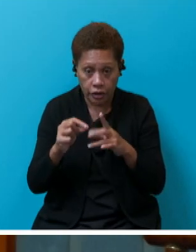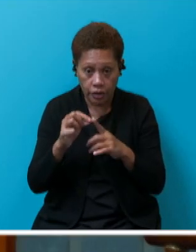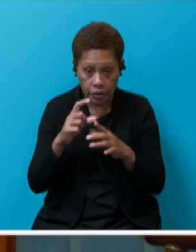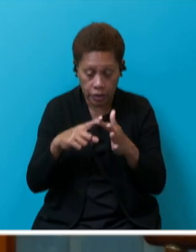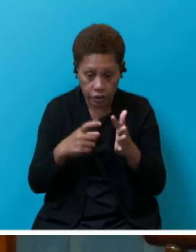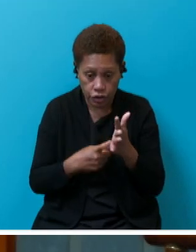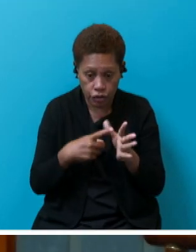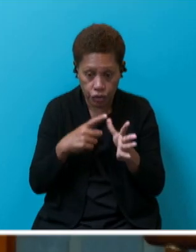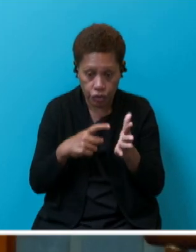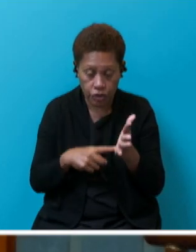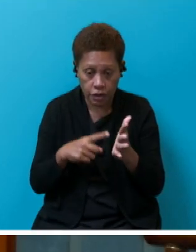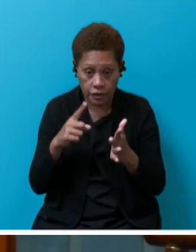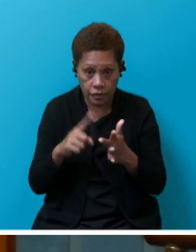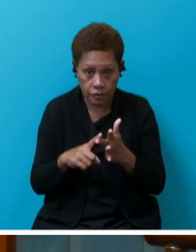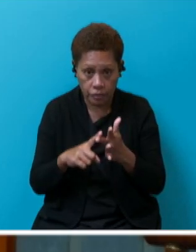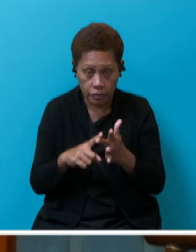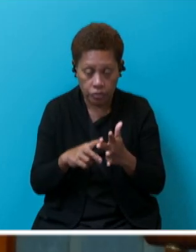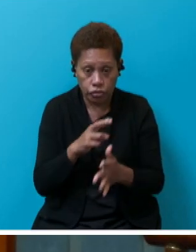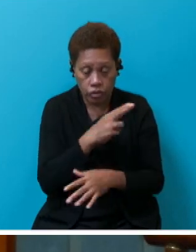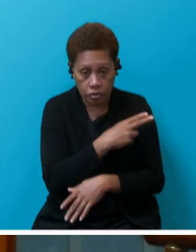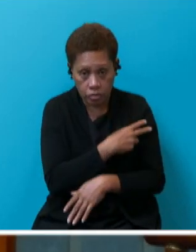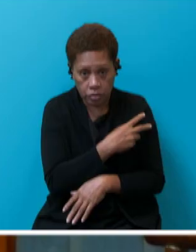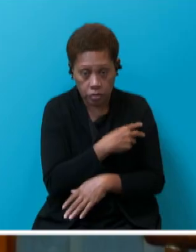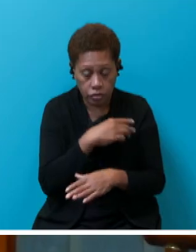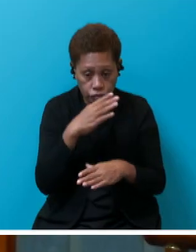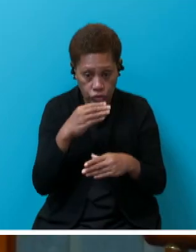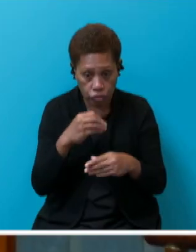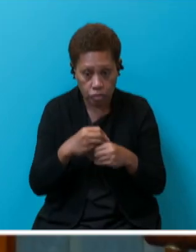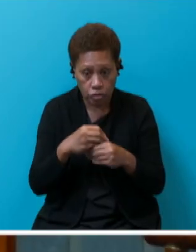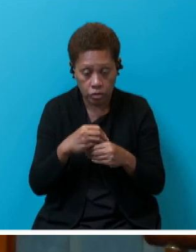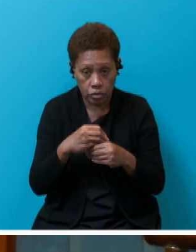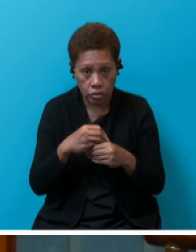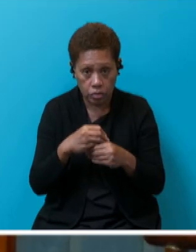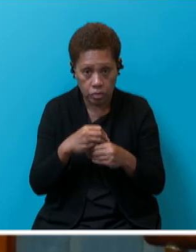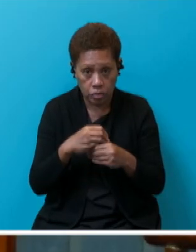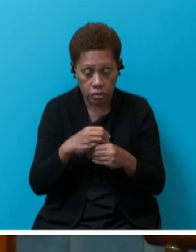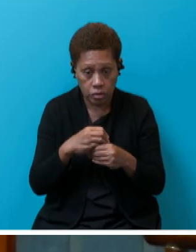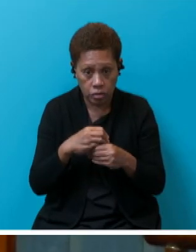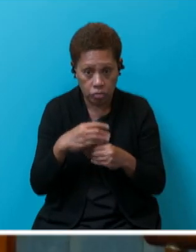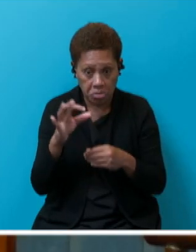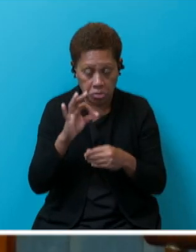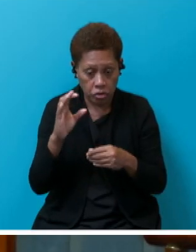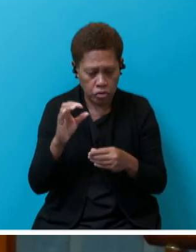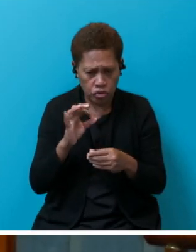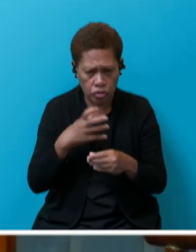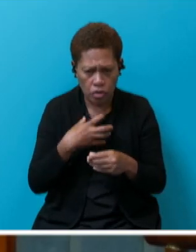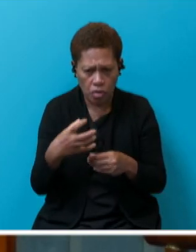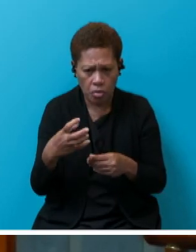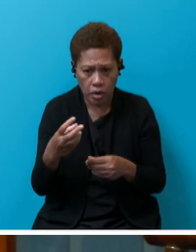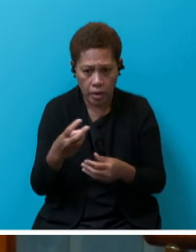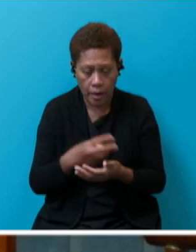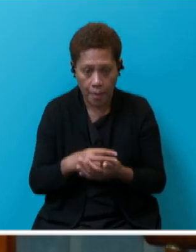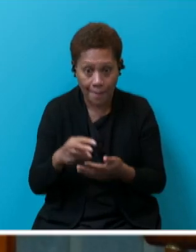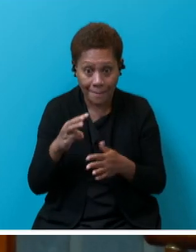securities. Total amount raised should not exceed 5 million in any 12-month